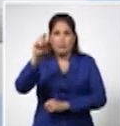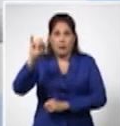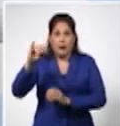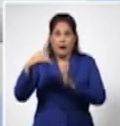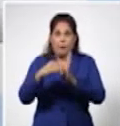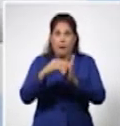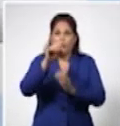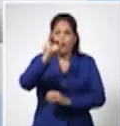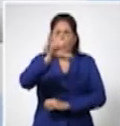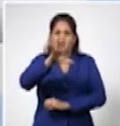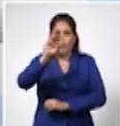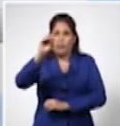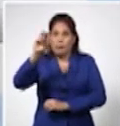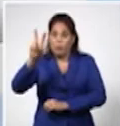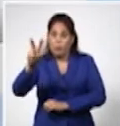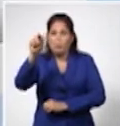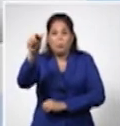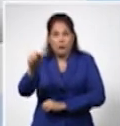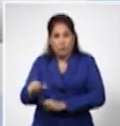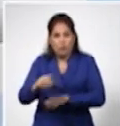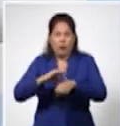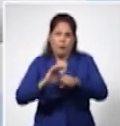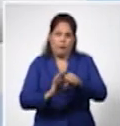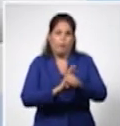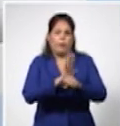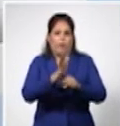106,502 new cases were reported yesterday.